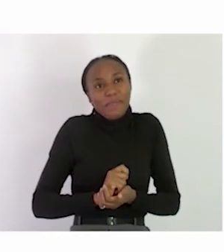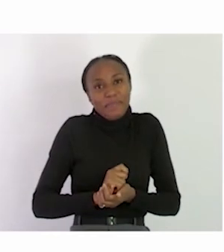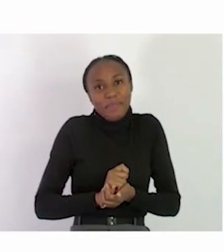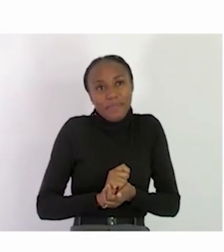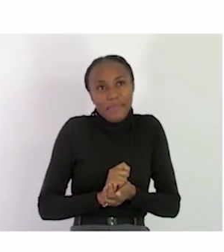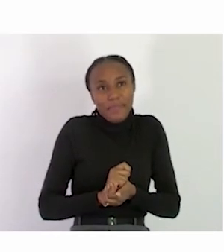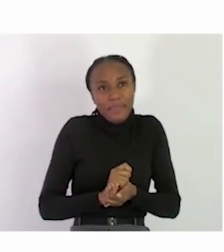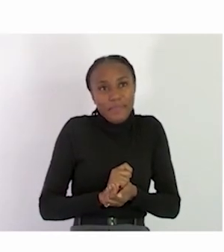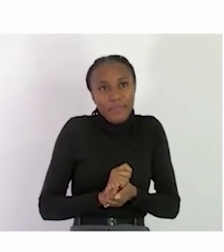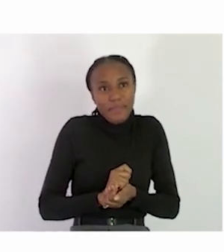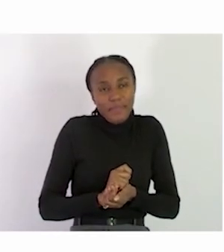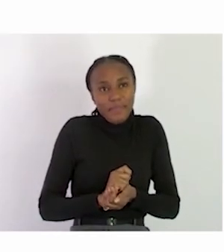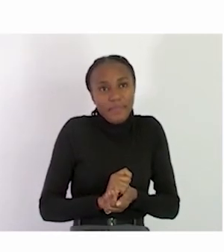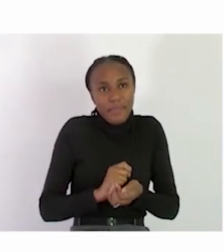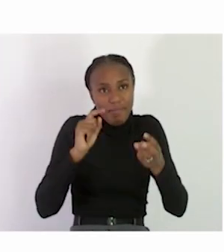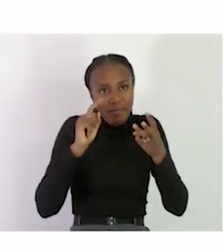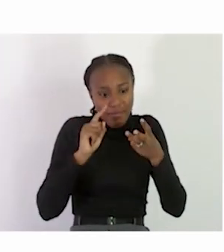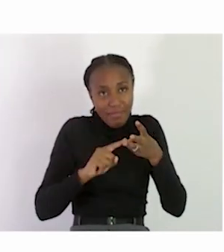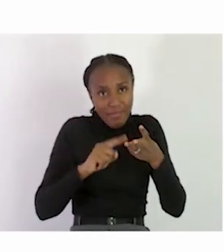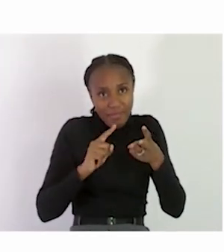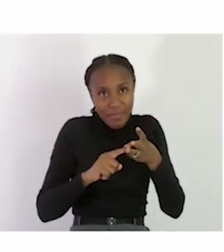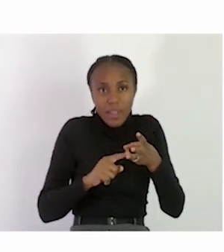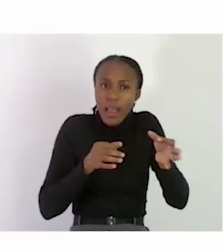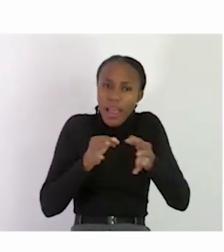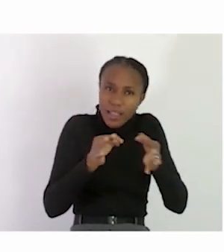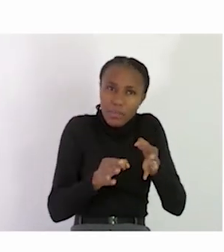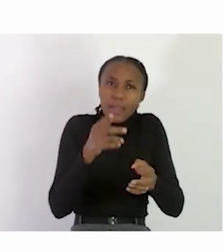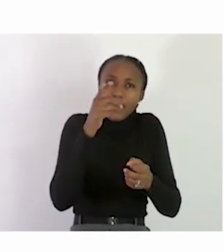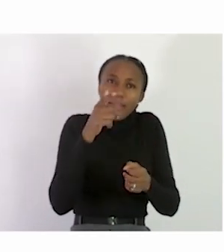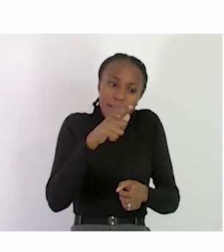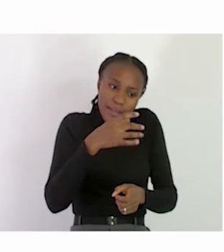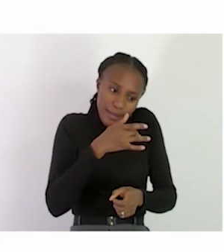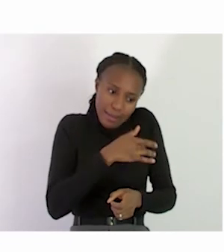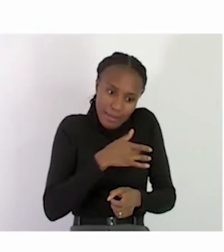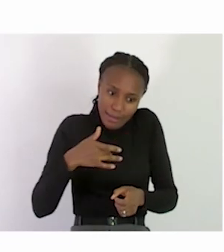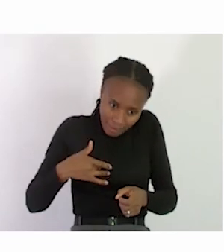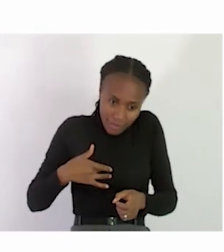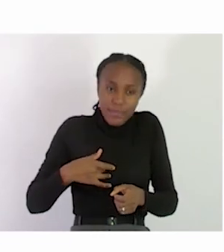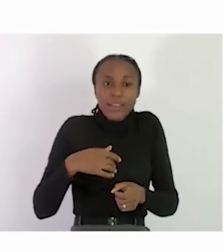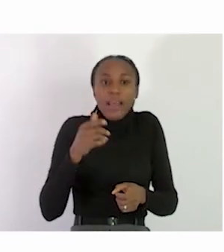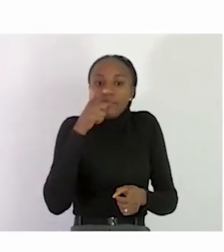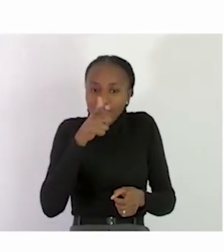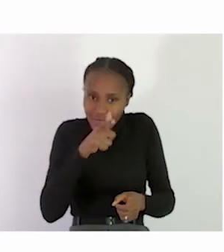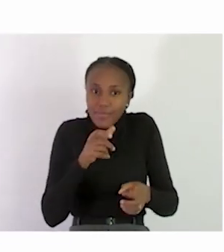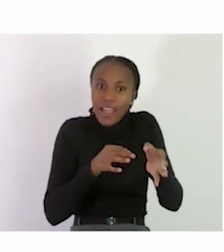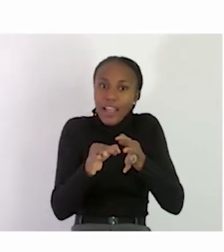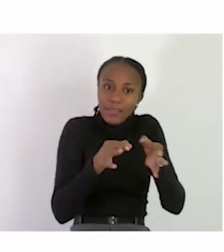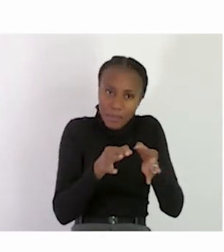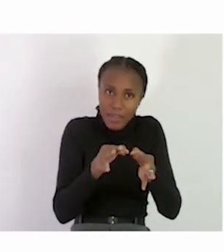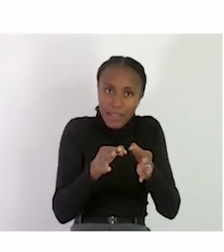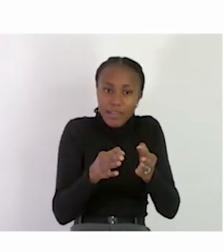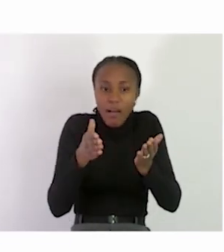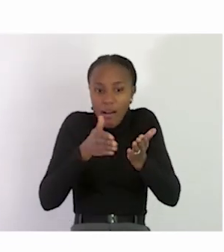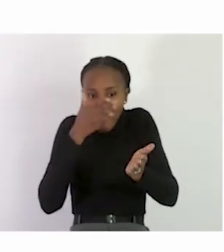and in girls. Then the very last one, define sex and sexual intercourse. The memorandum is there at the